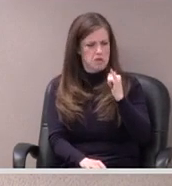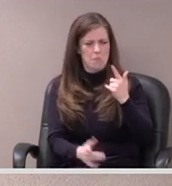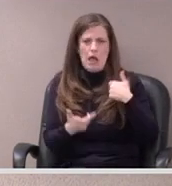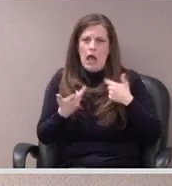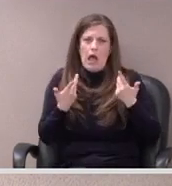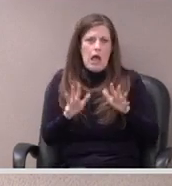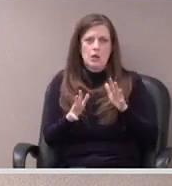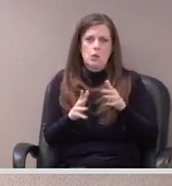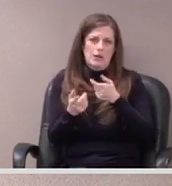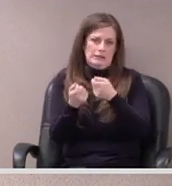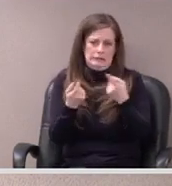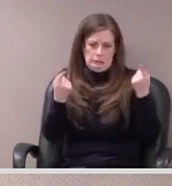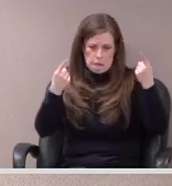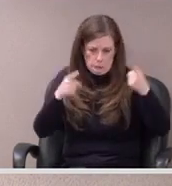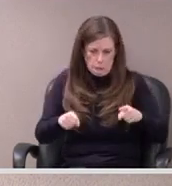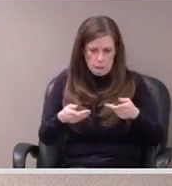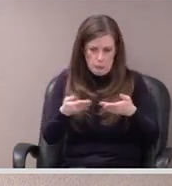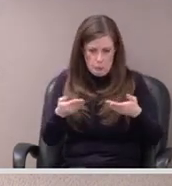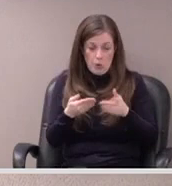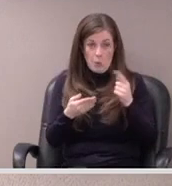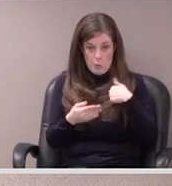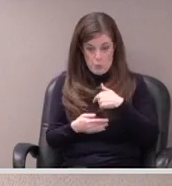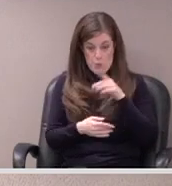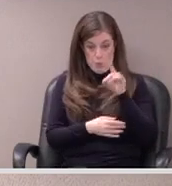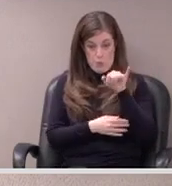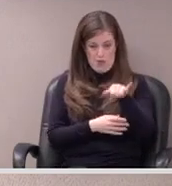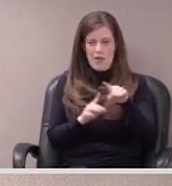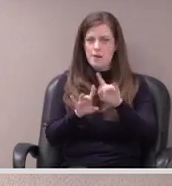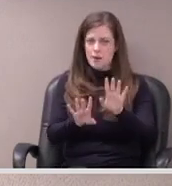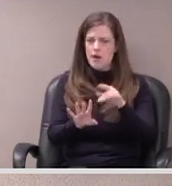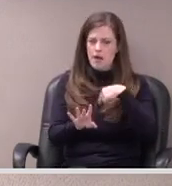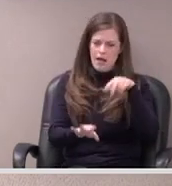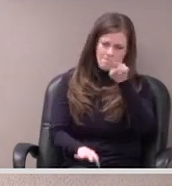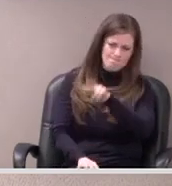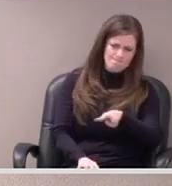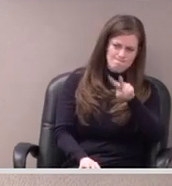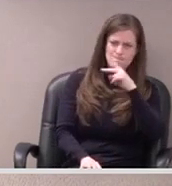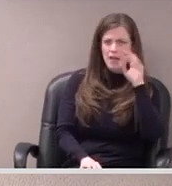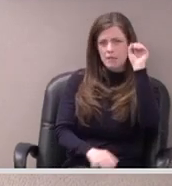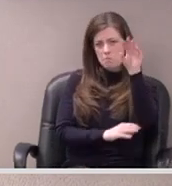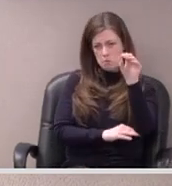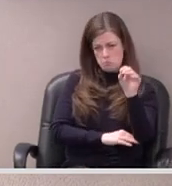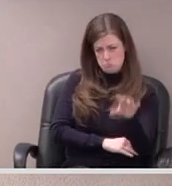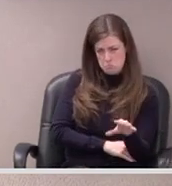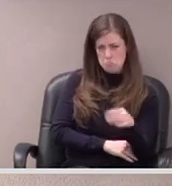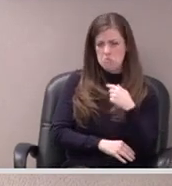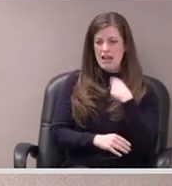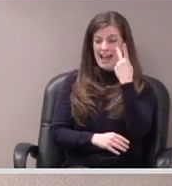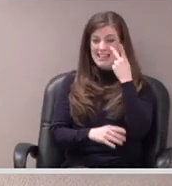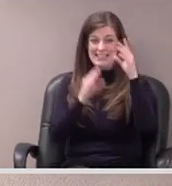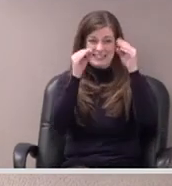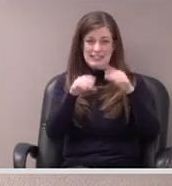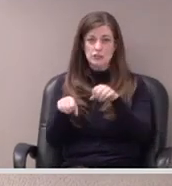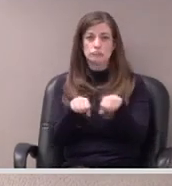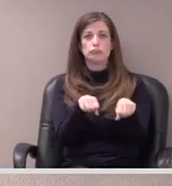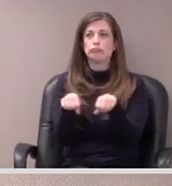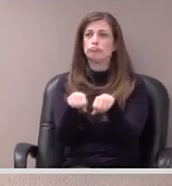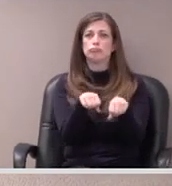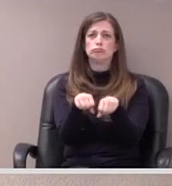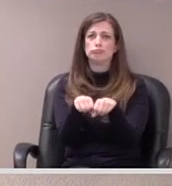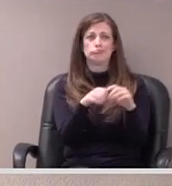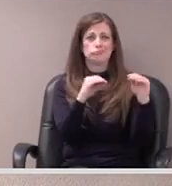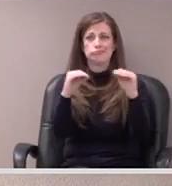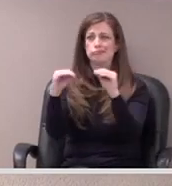want to get to a point where we were doing that. But when I look at these projections and I look at teachers that are on carts